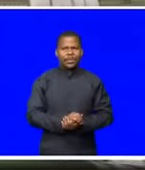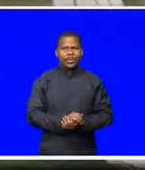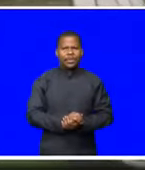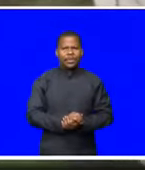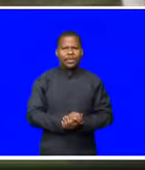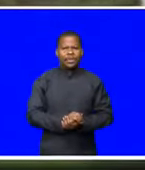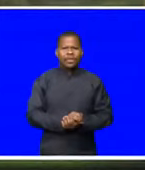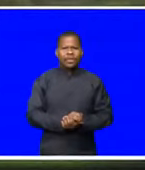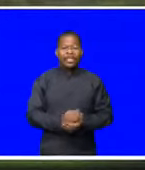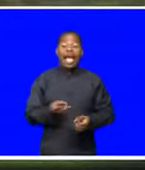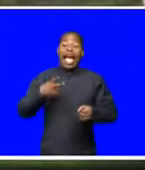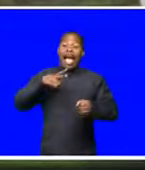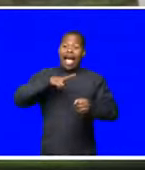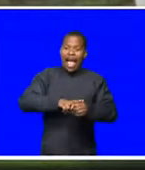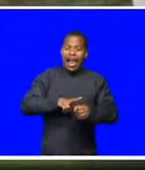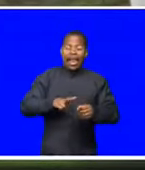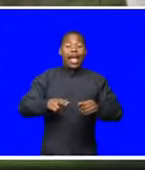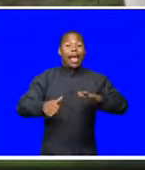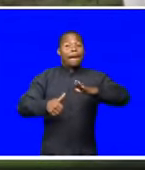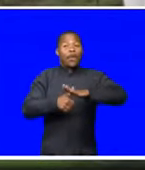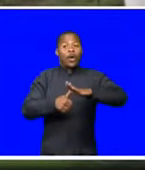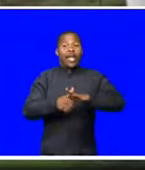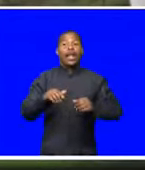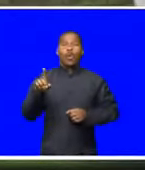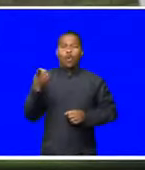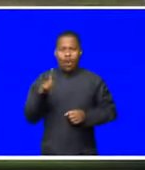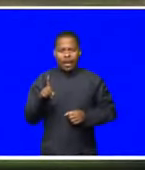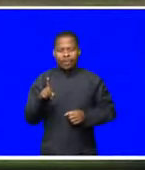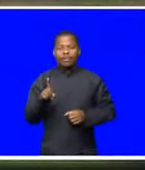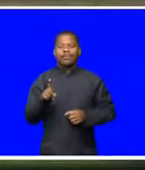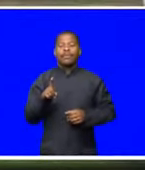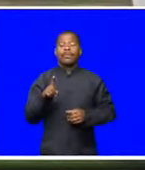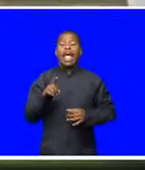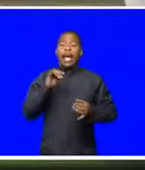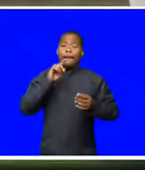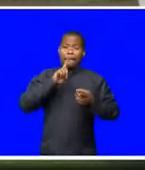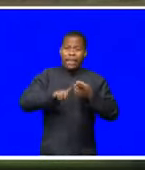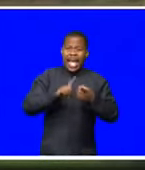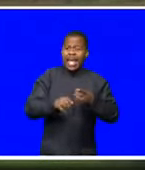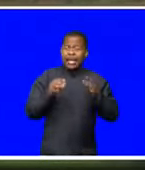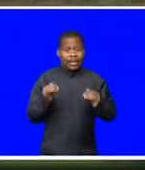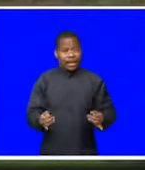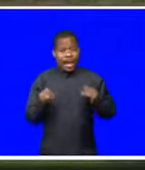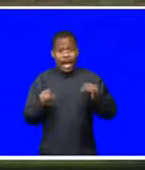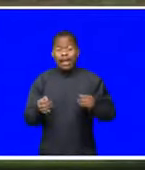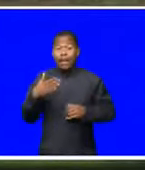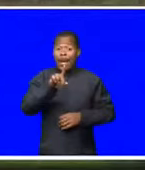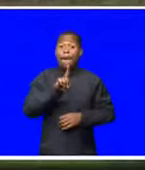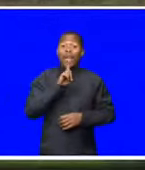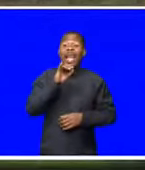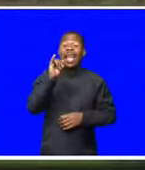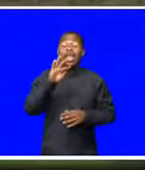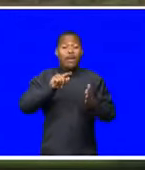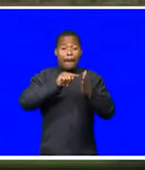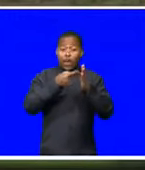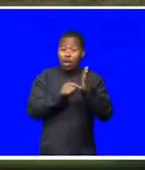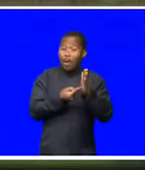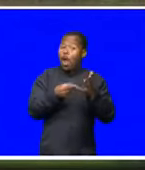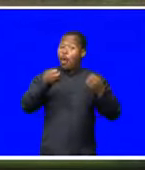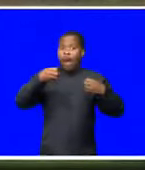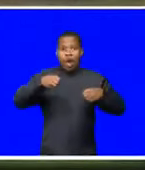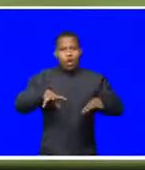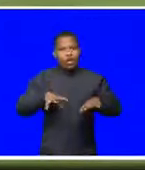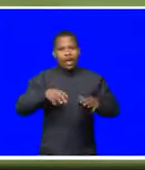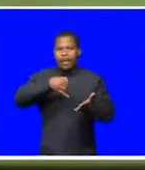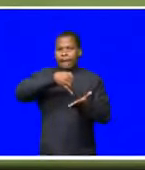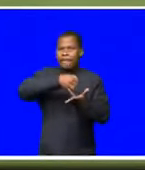We just have to keep on going because this league will be open, I'm telling you. People will drop points, we just have to keep on fighting and then see